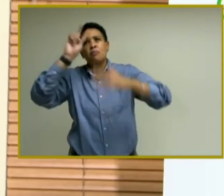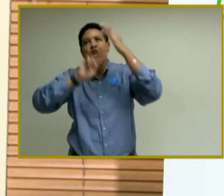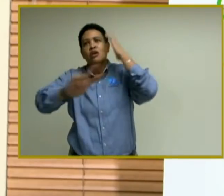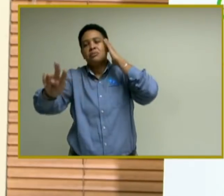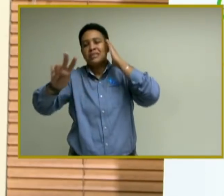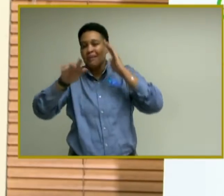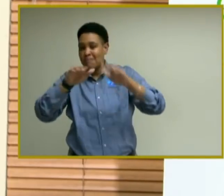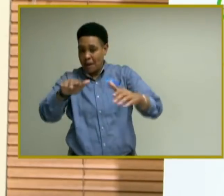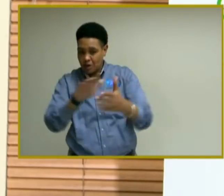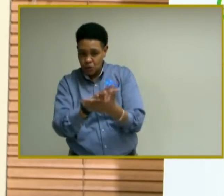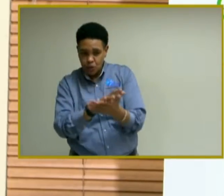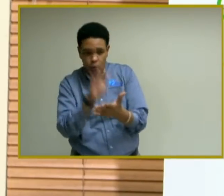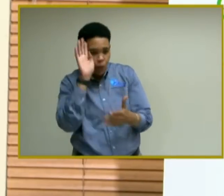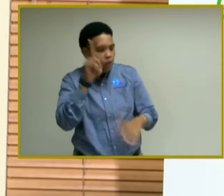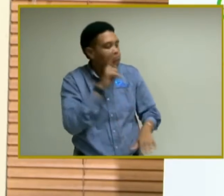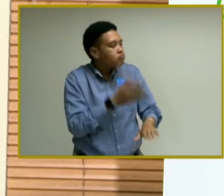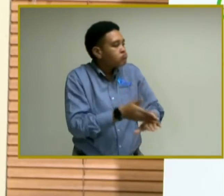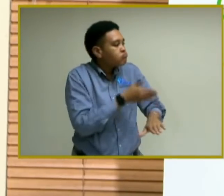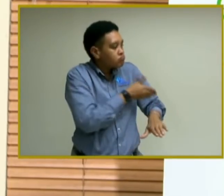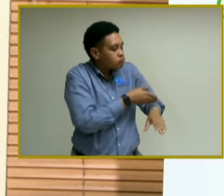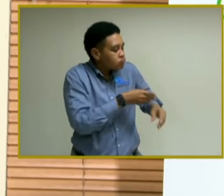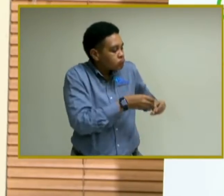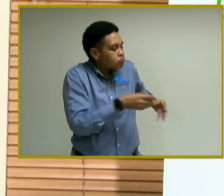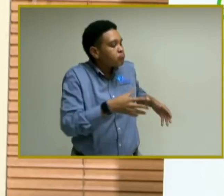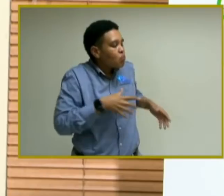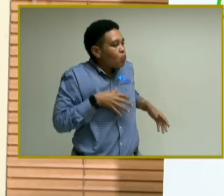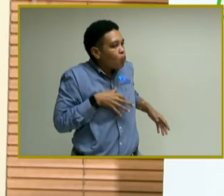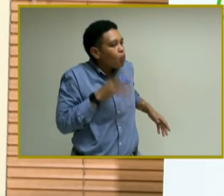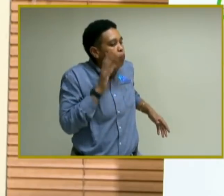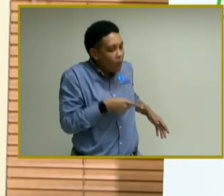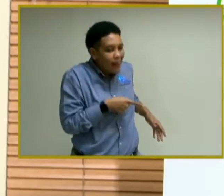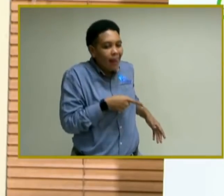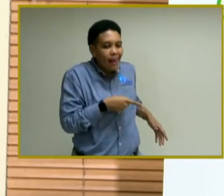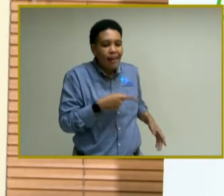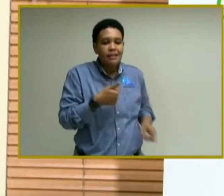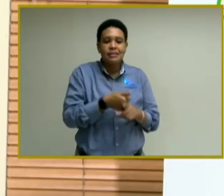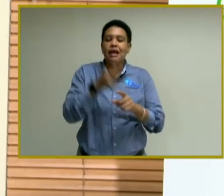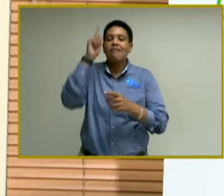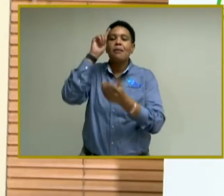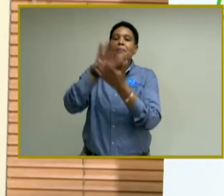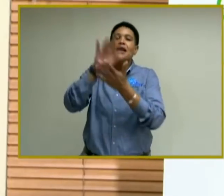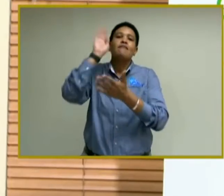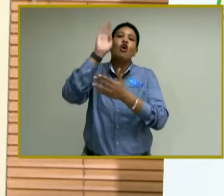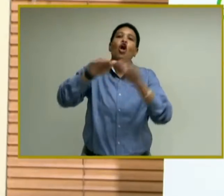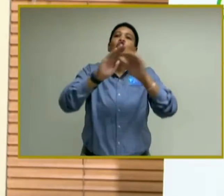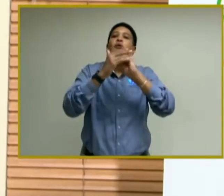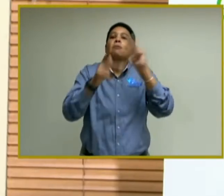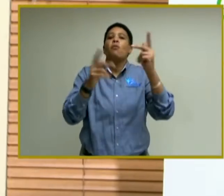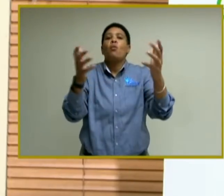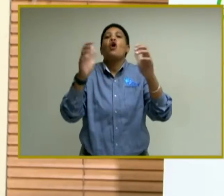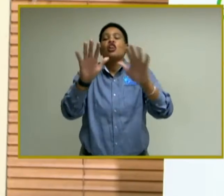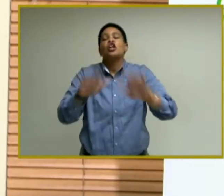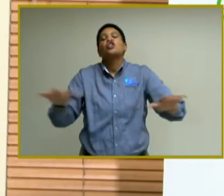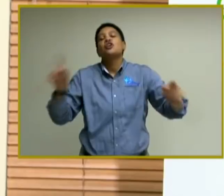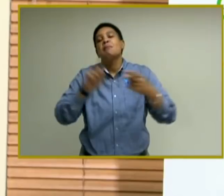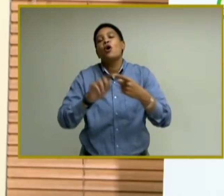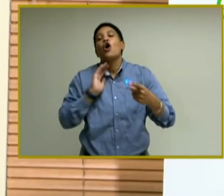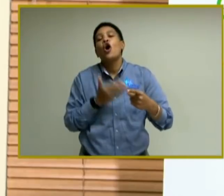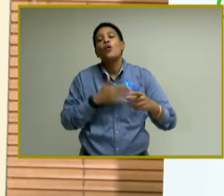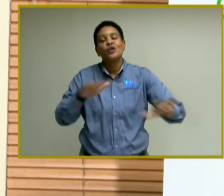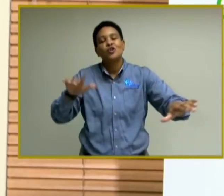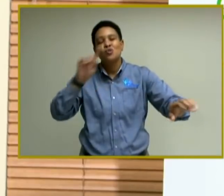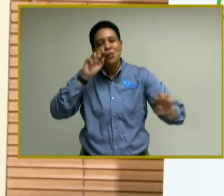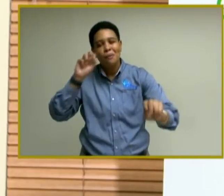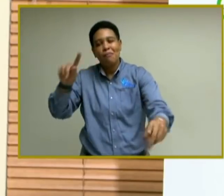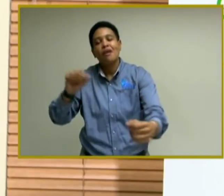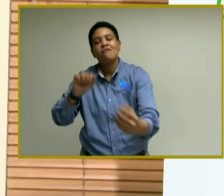of back to school will be greatly enhanced. And I believe that every Jamaican wants their children and our children to go